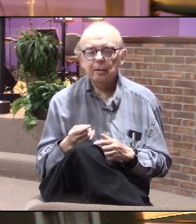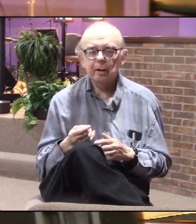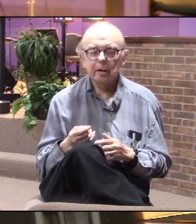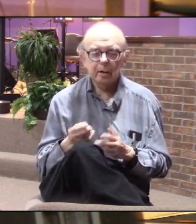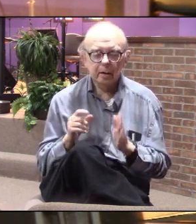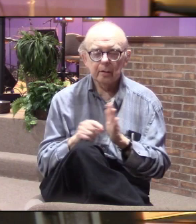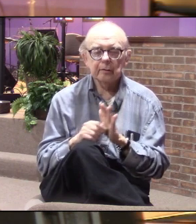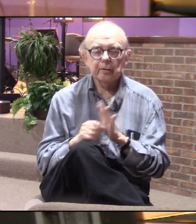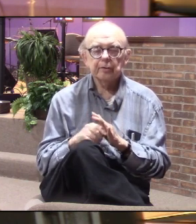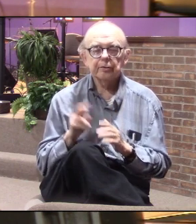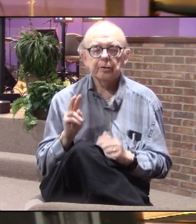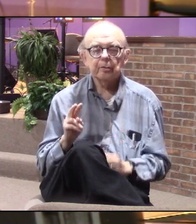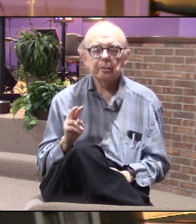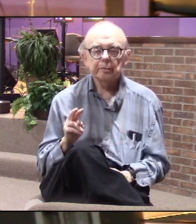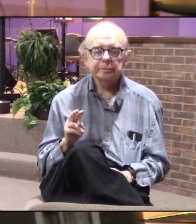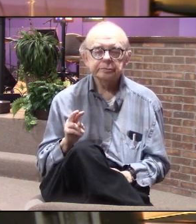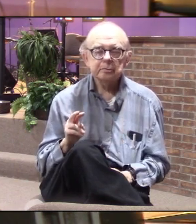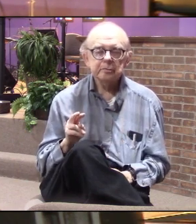In verse number 2.